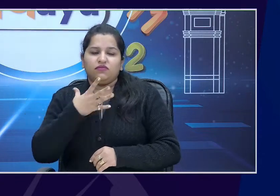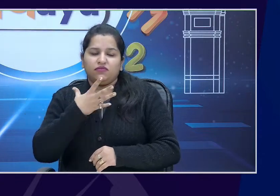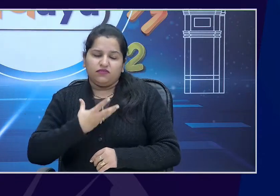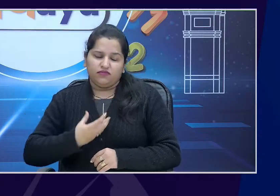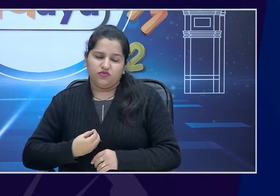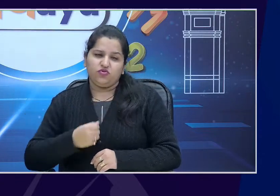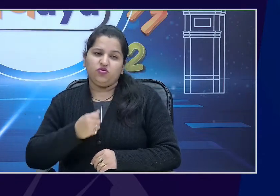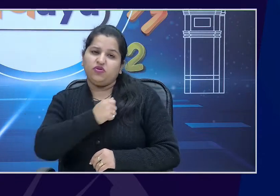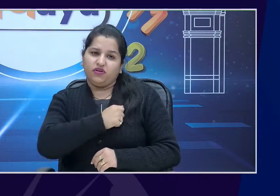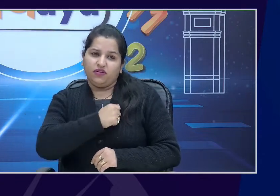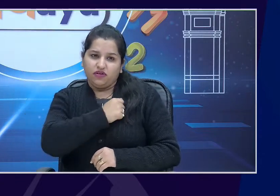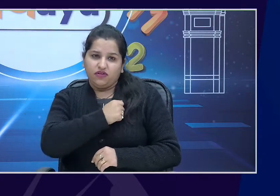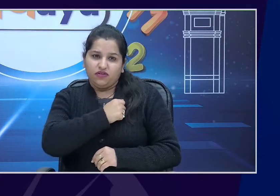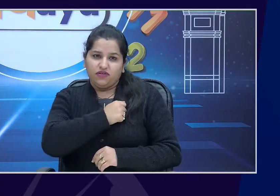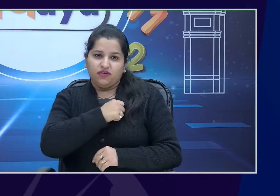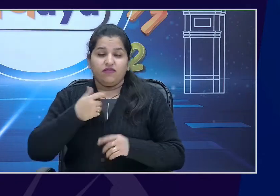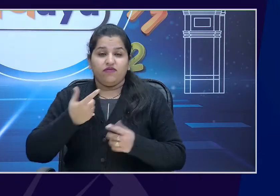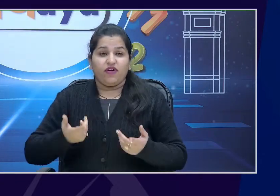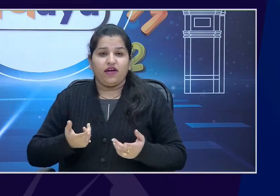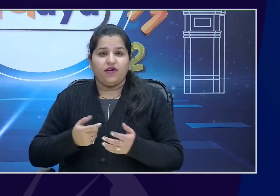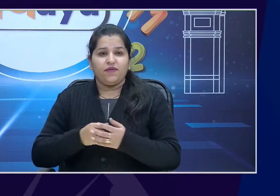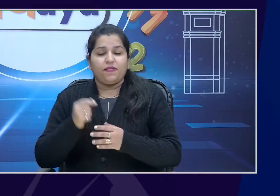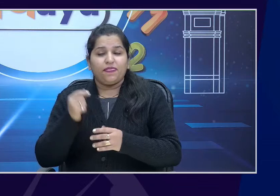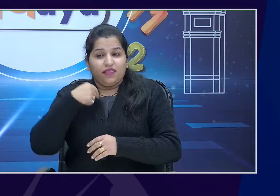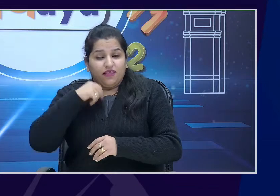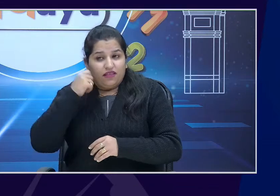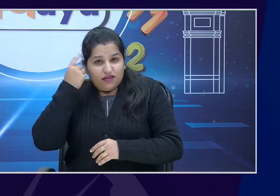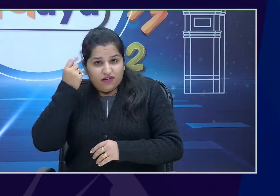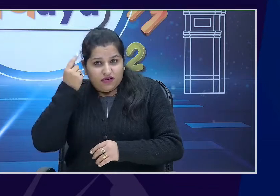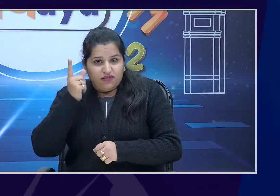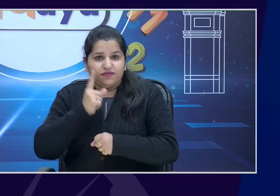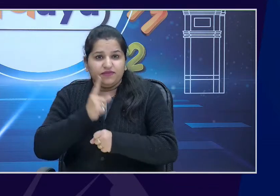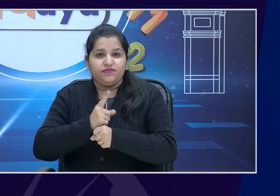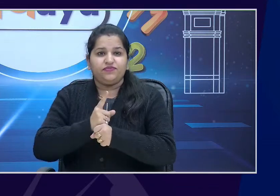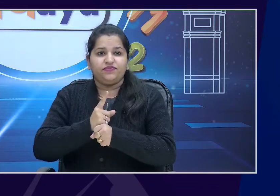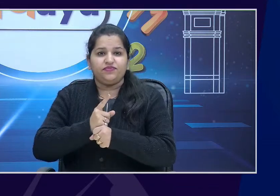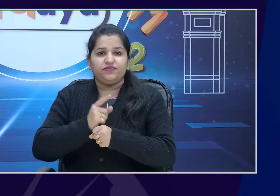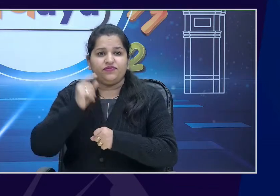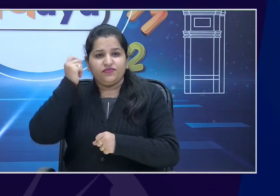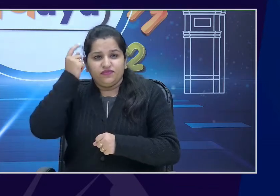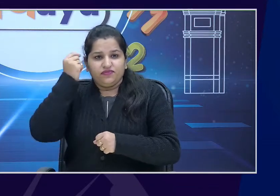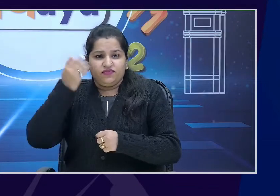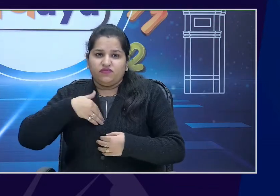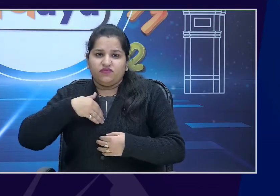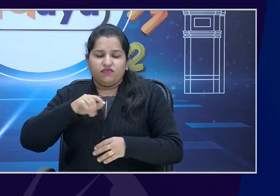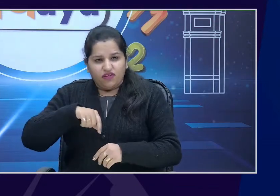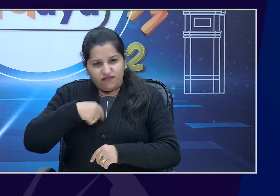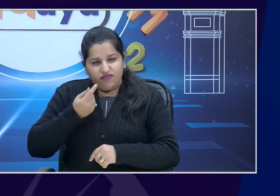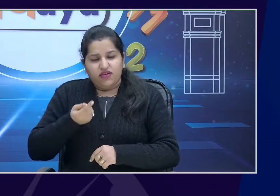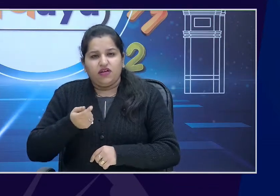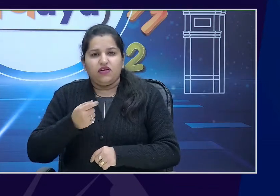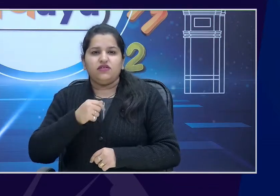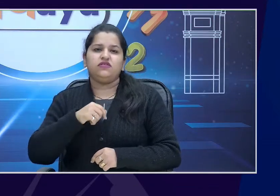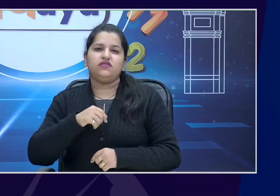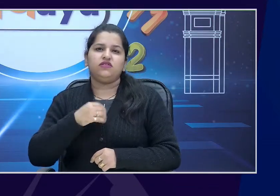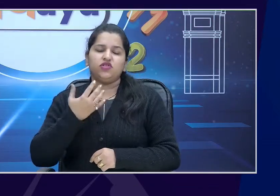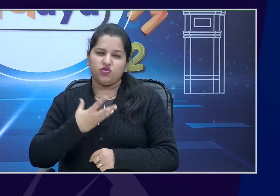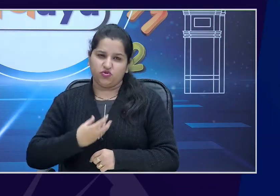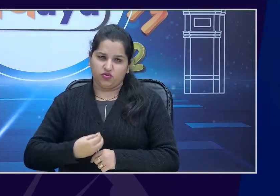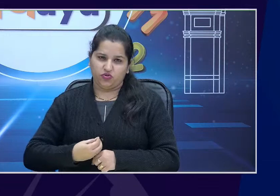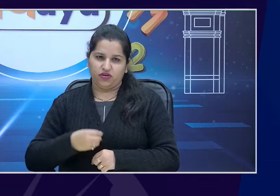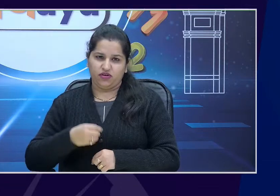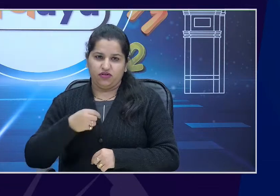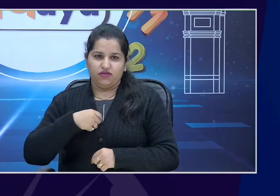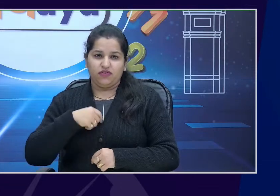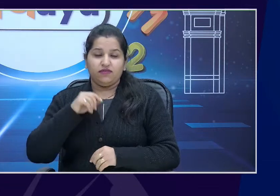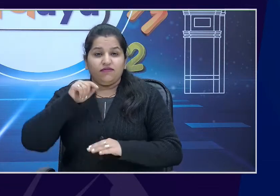though I told sorry, the teacher did not understand me. Then I'm very sorry, and I named my diary's name